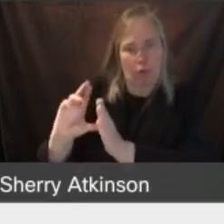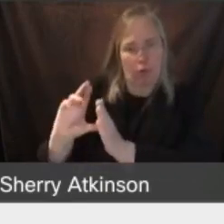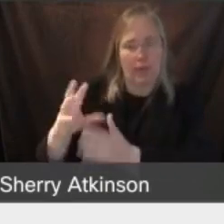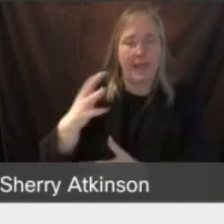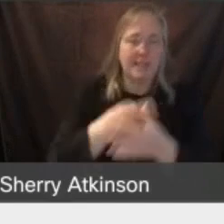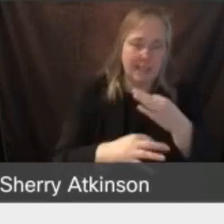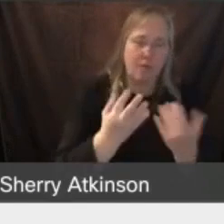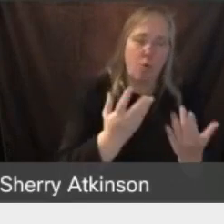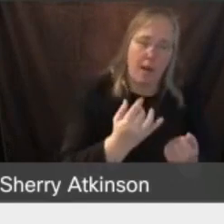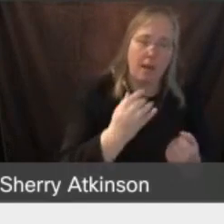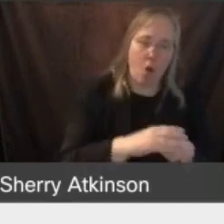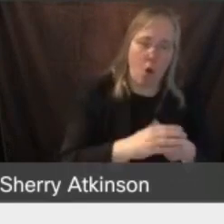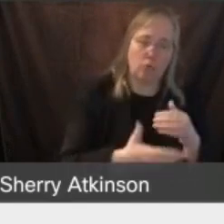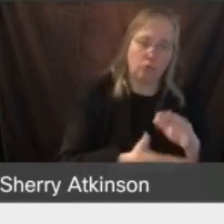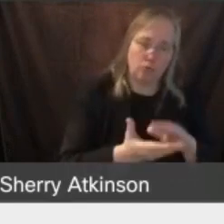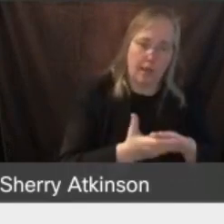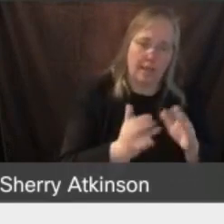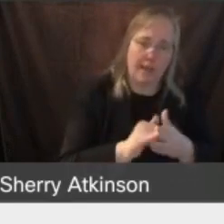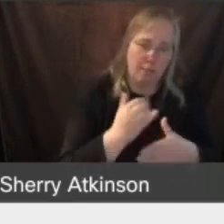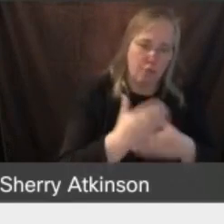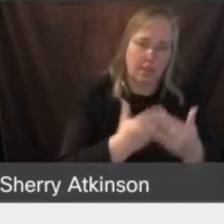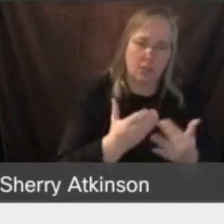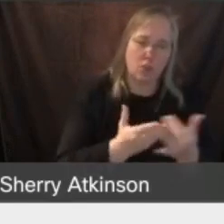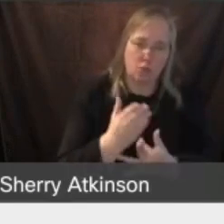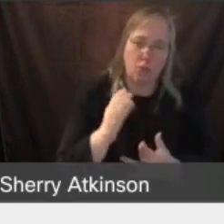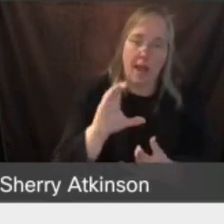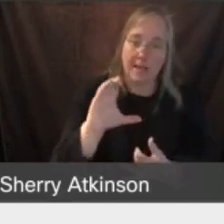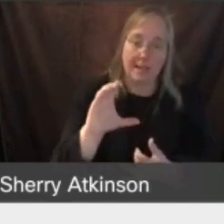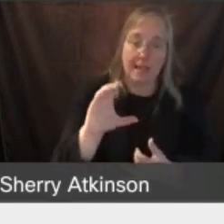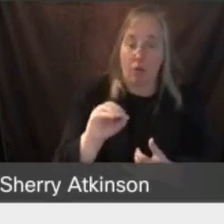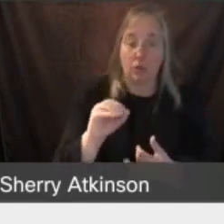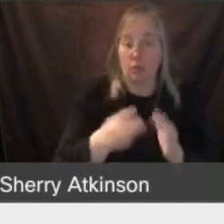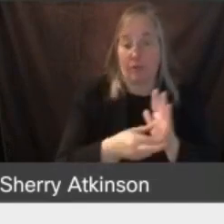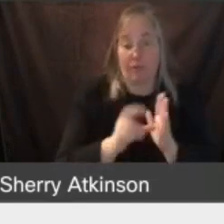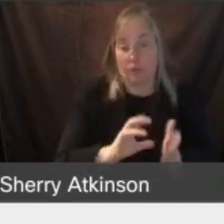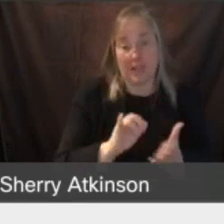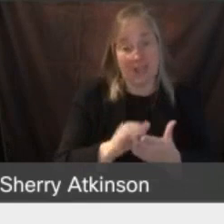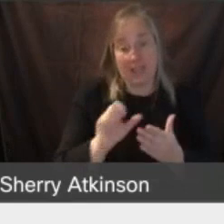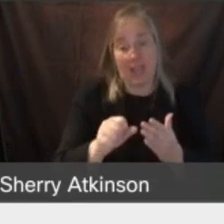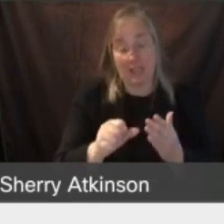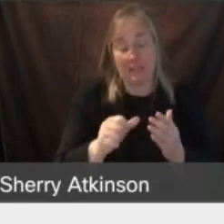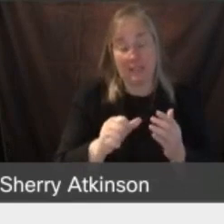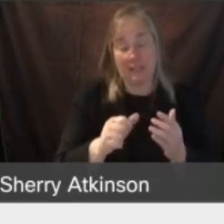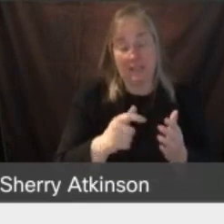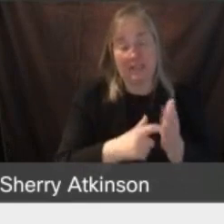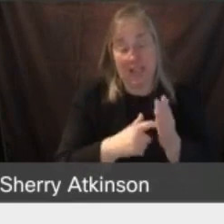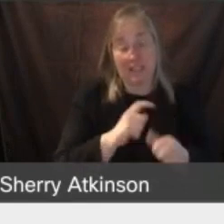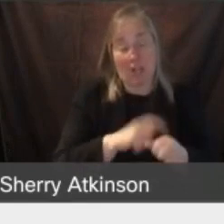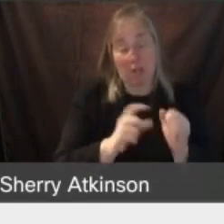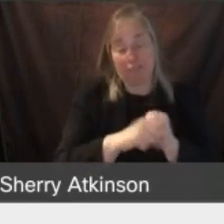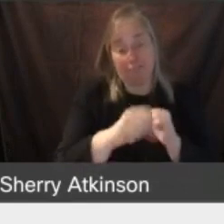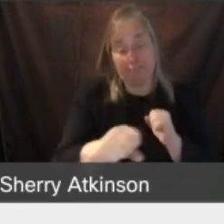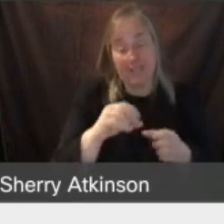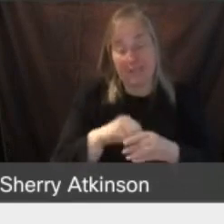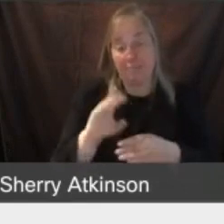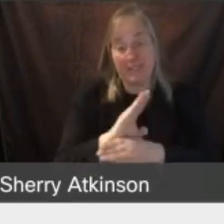on running that process through county reviewers, which can take some time, especially in busy environments. Things get